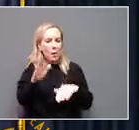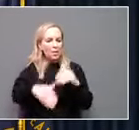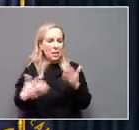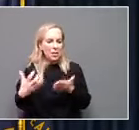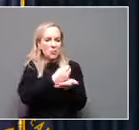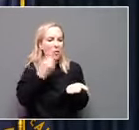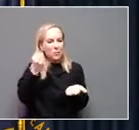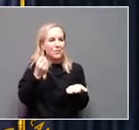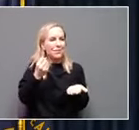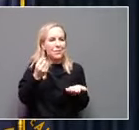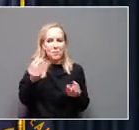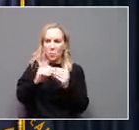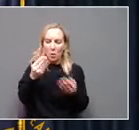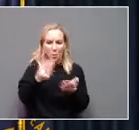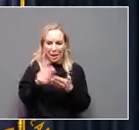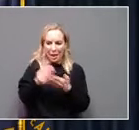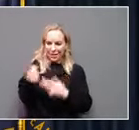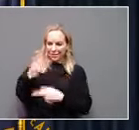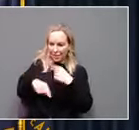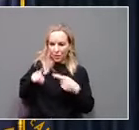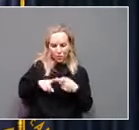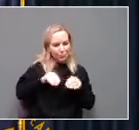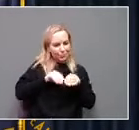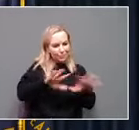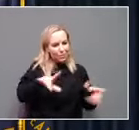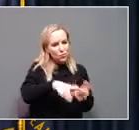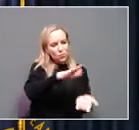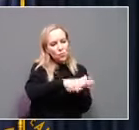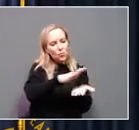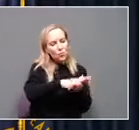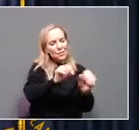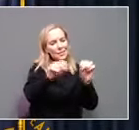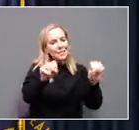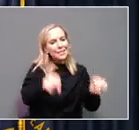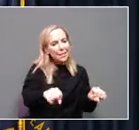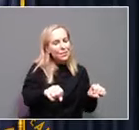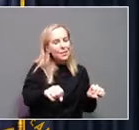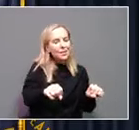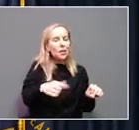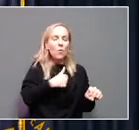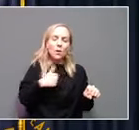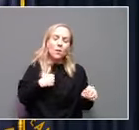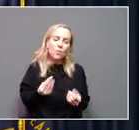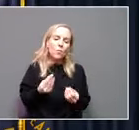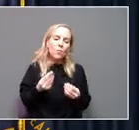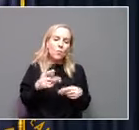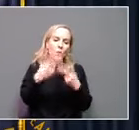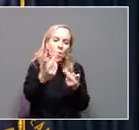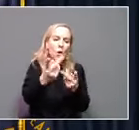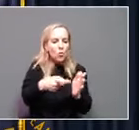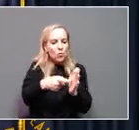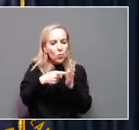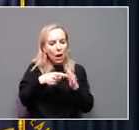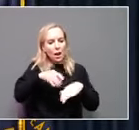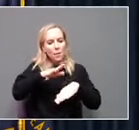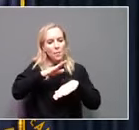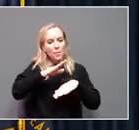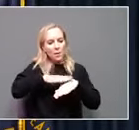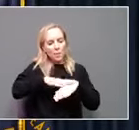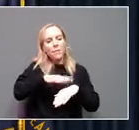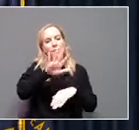money coming to our school system, to have, at least we proposed, a required minimum 5% raise in addition